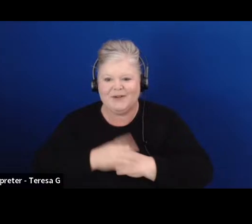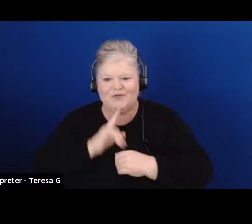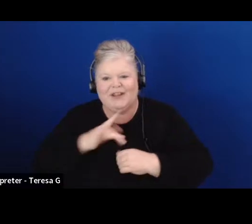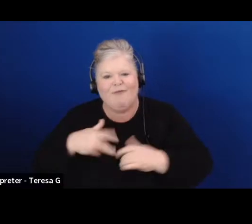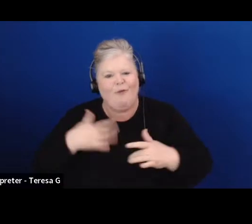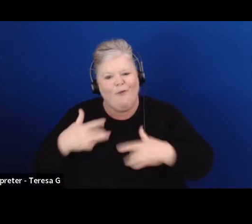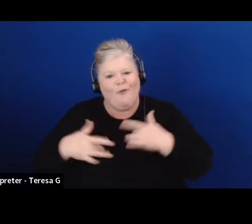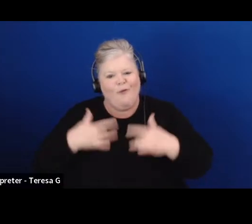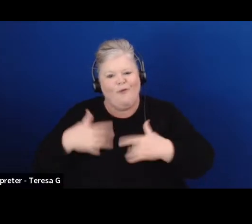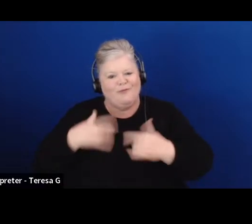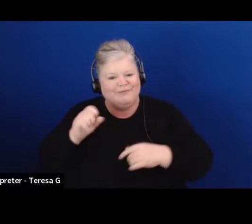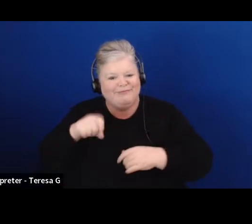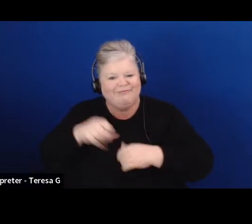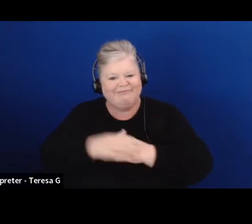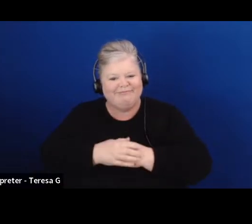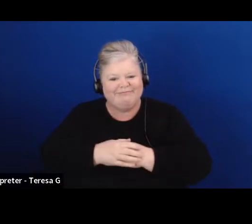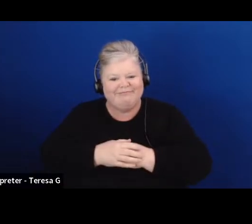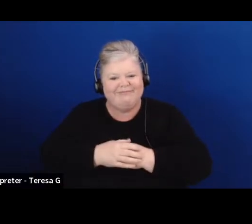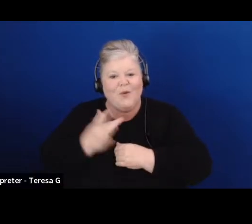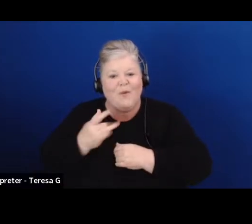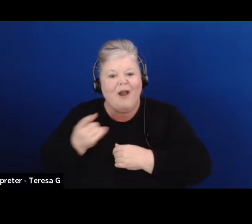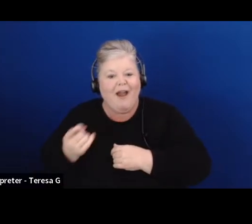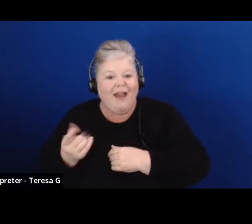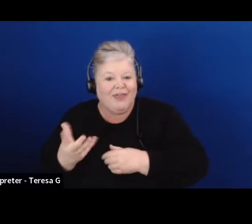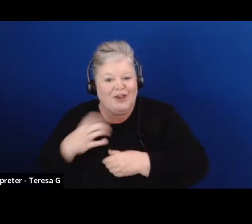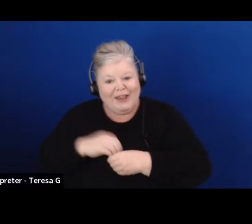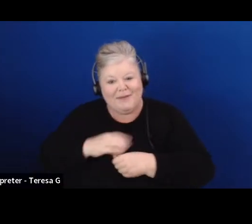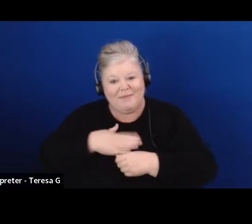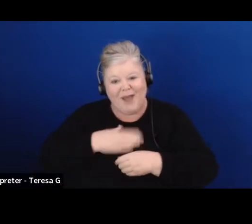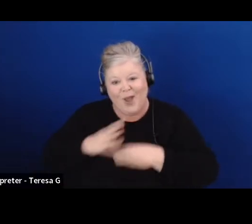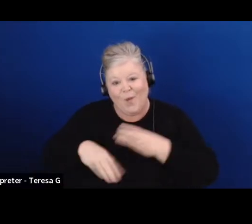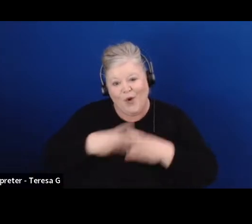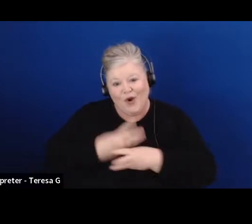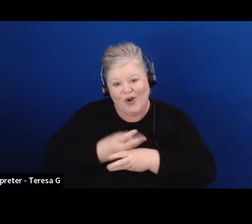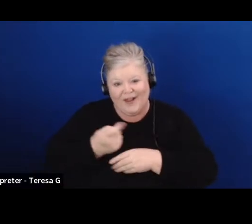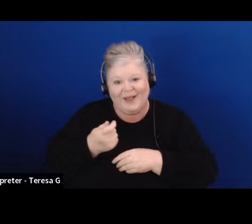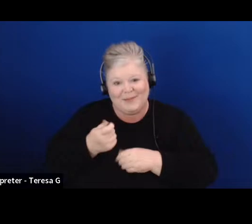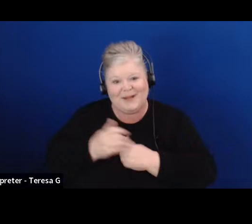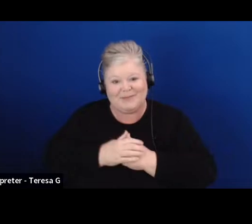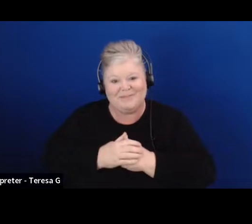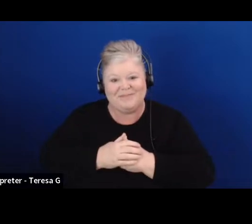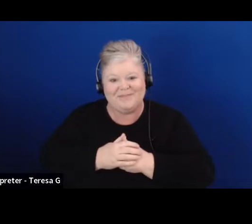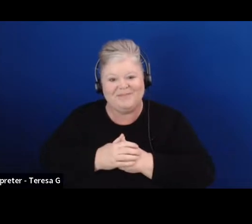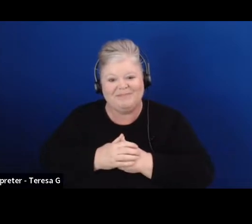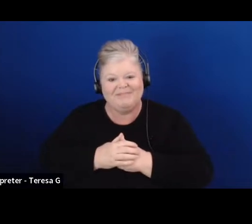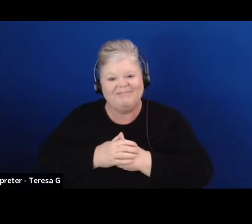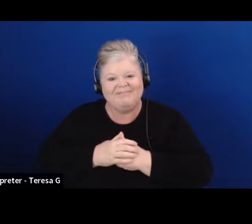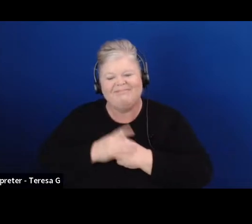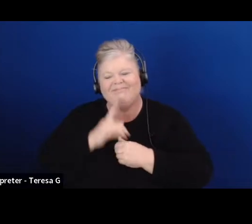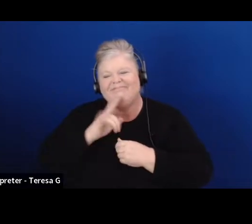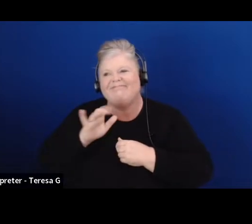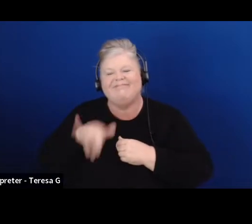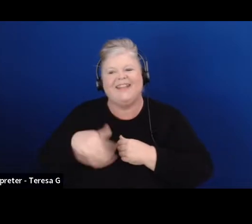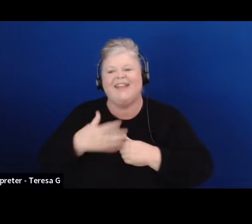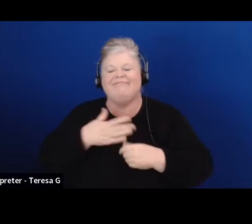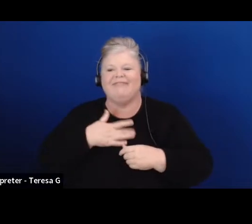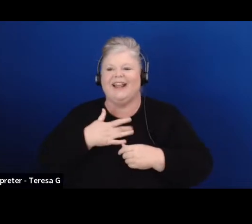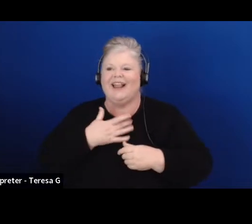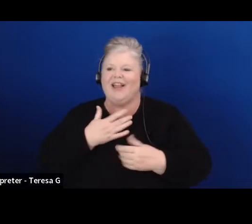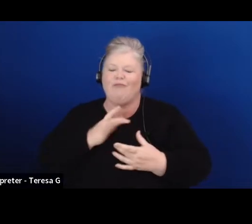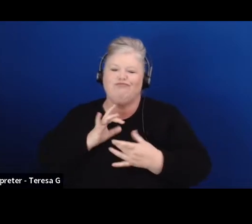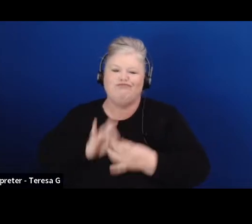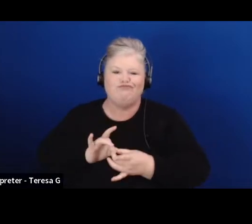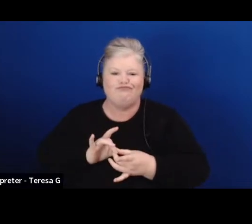exciting because they enter my world a little bit in this way. And it has brought a closeness